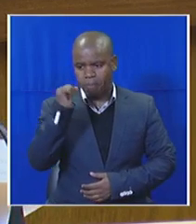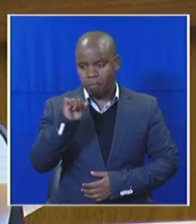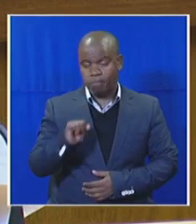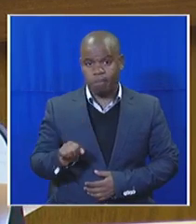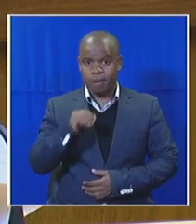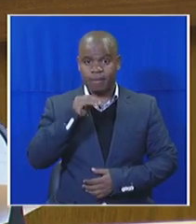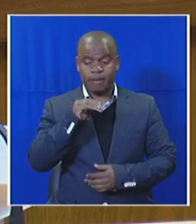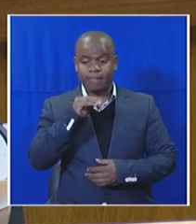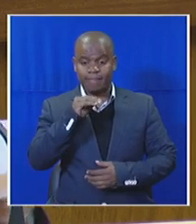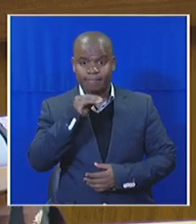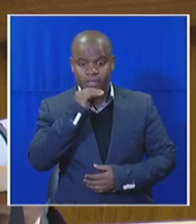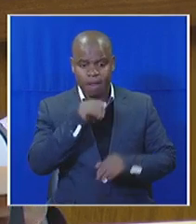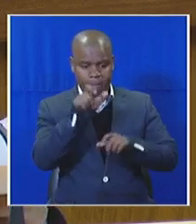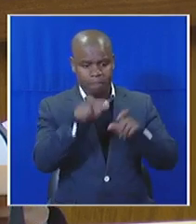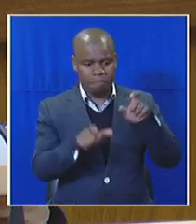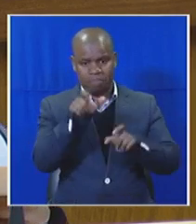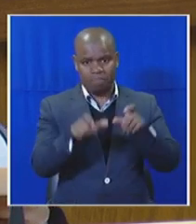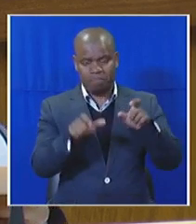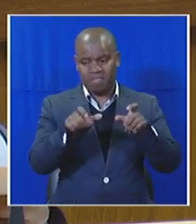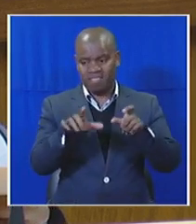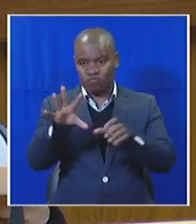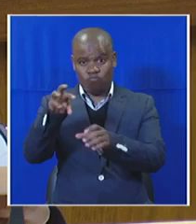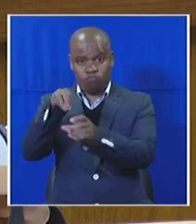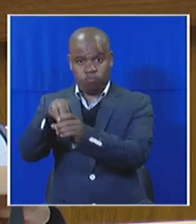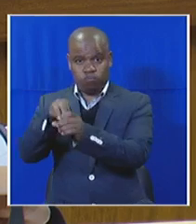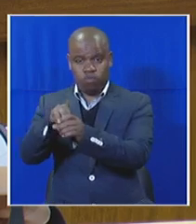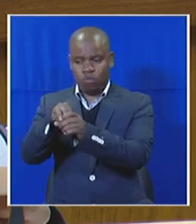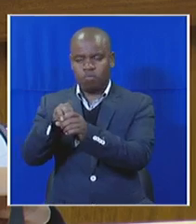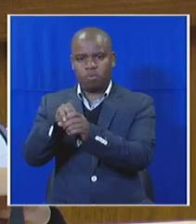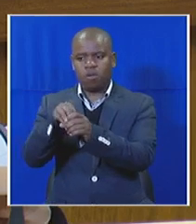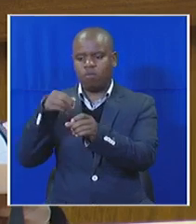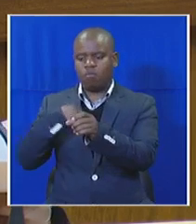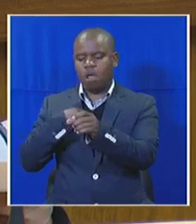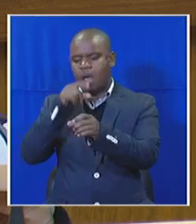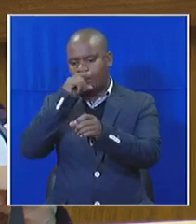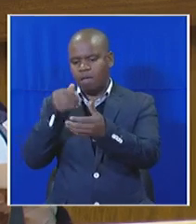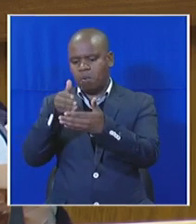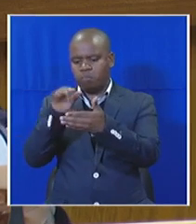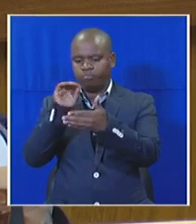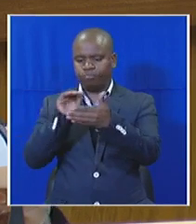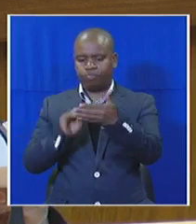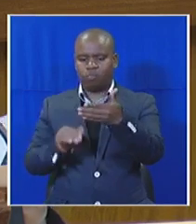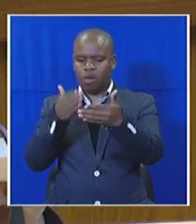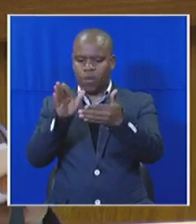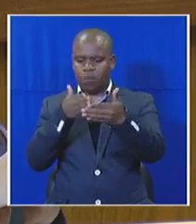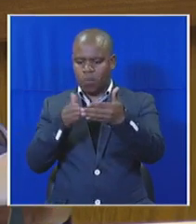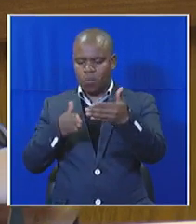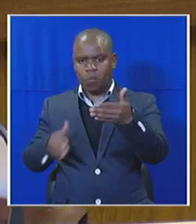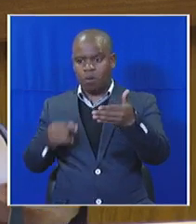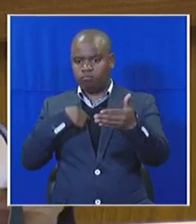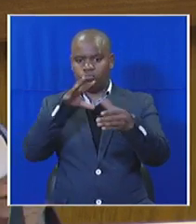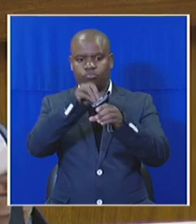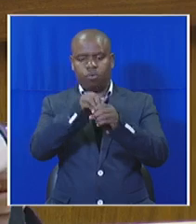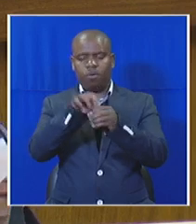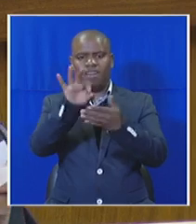persons were removed from any further consideration or participation in the